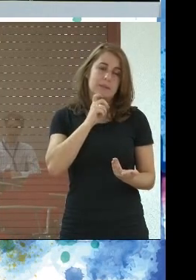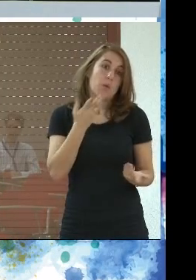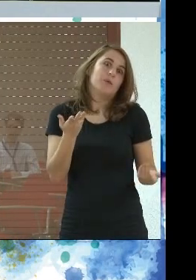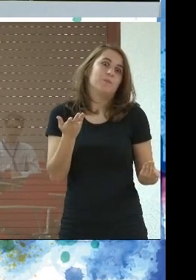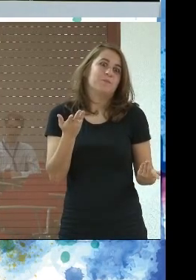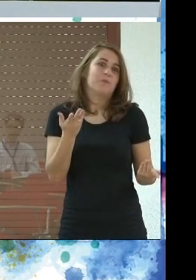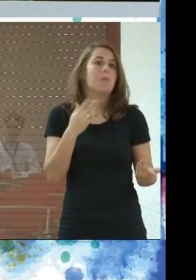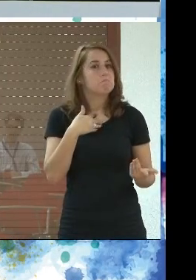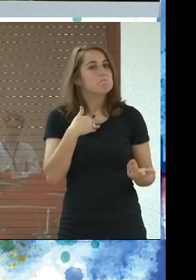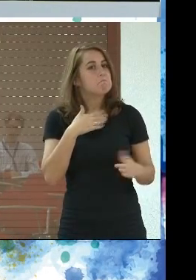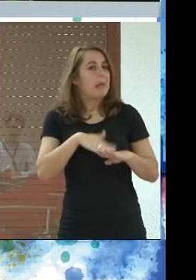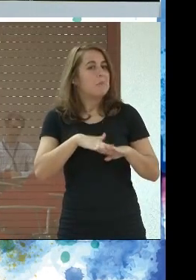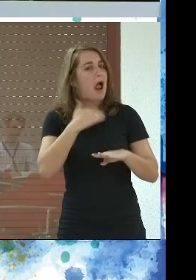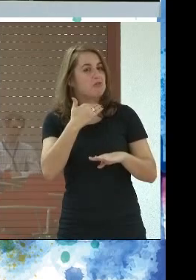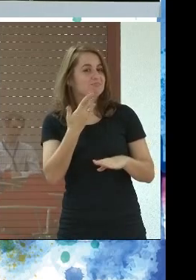responds to these